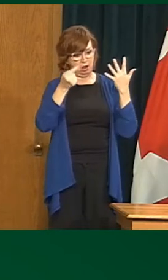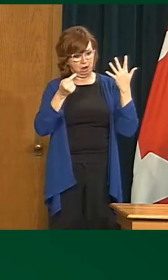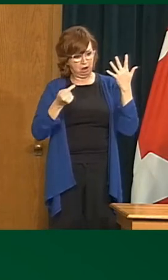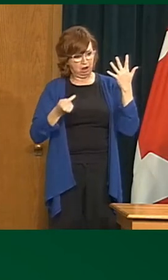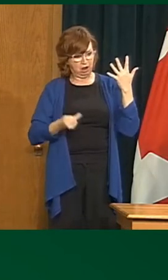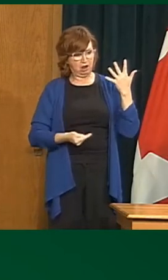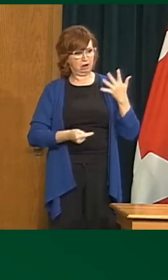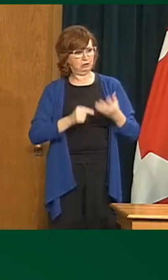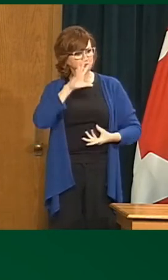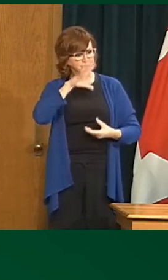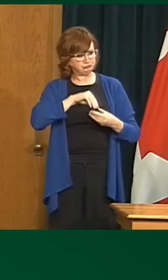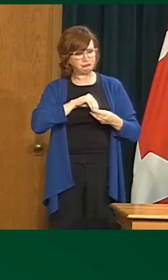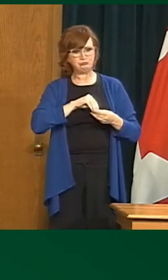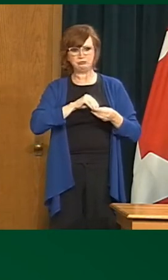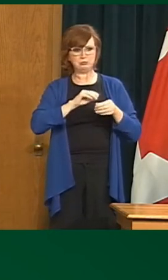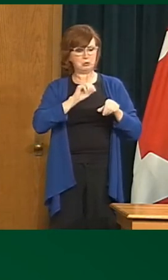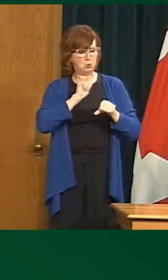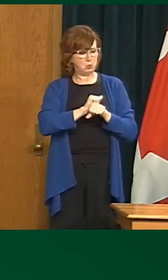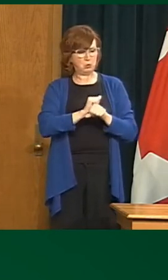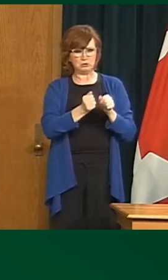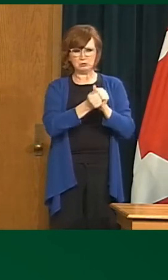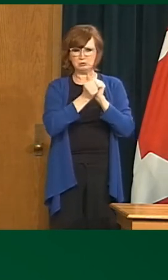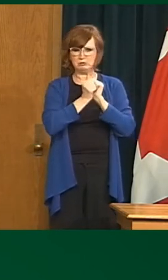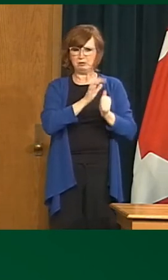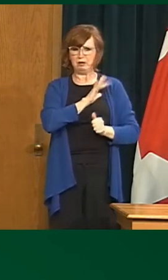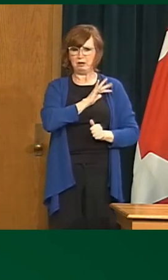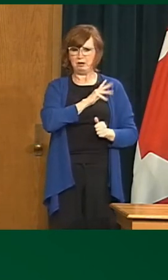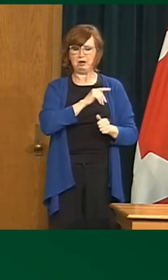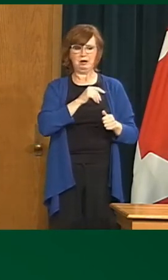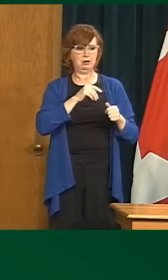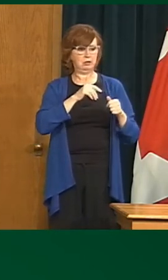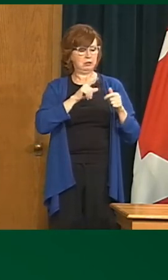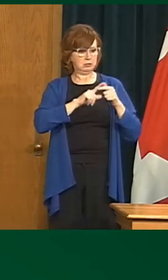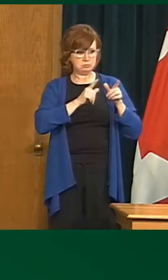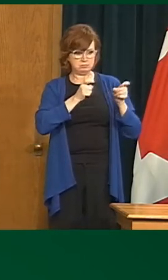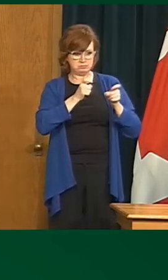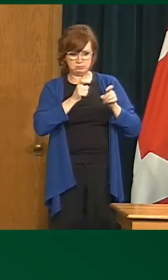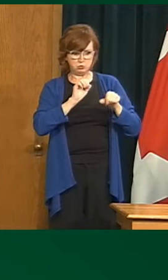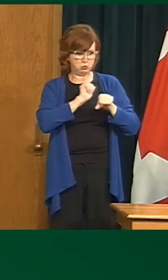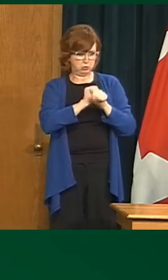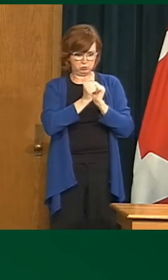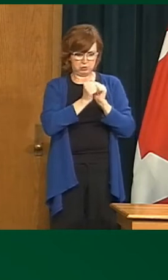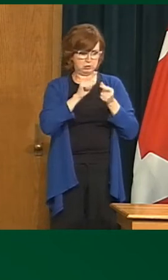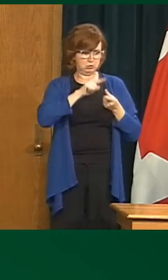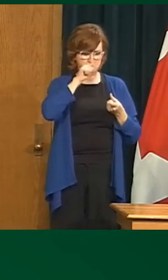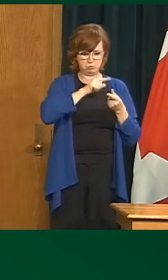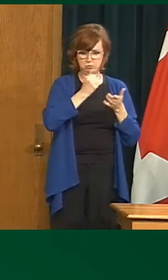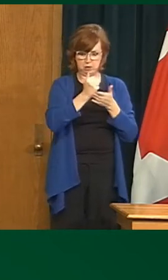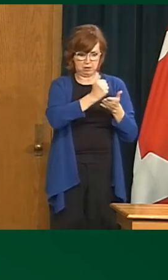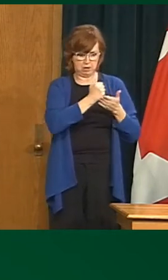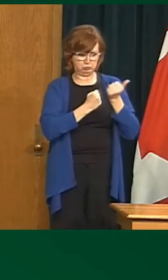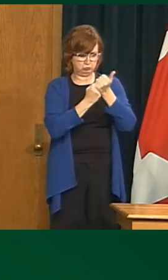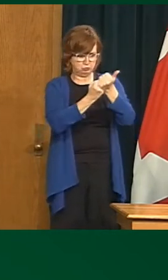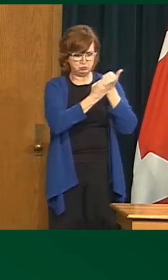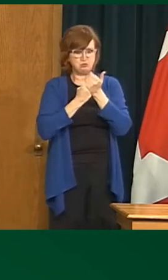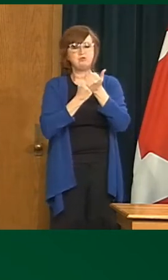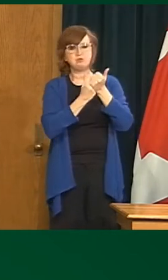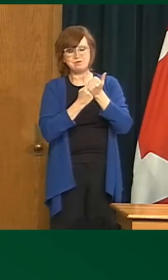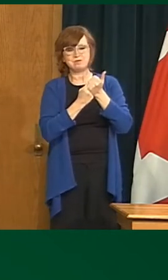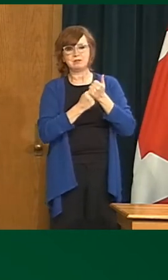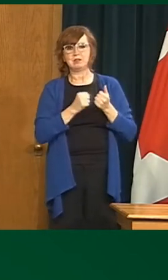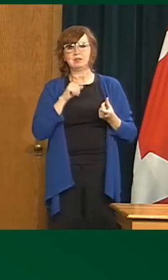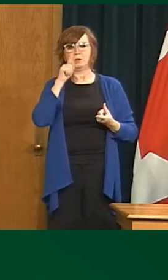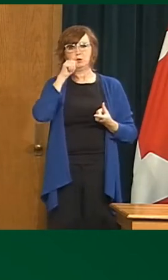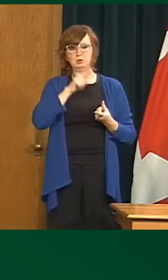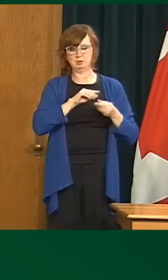Northwest to really manage the outbreak in a way that it's certainly showing results. And I think this is really positive, that even if there is an outbreak